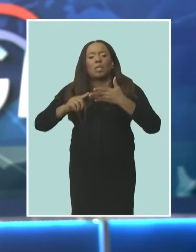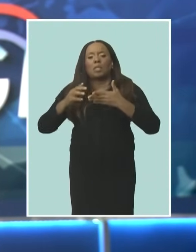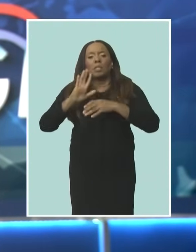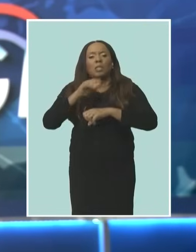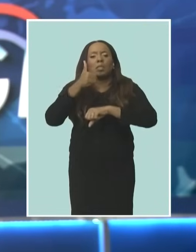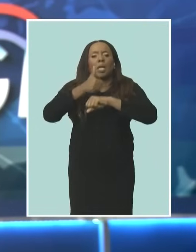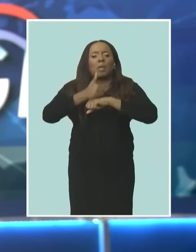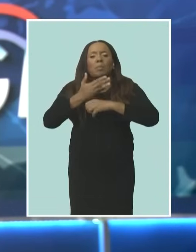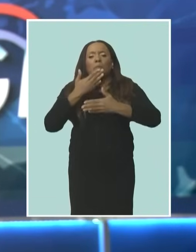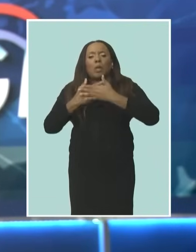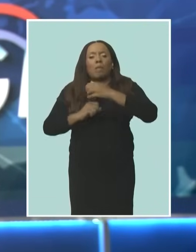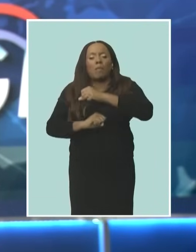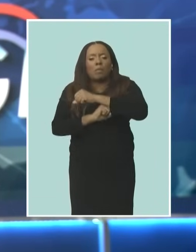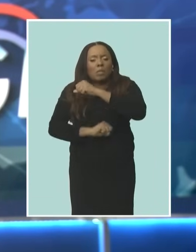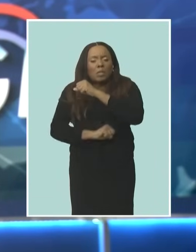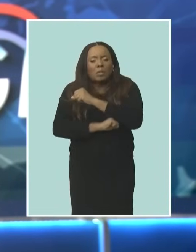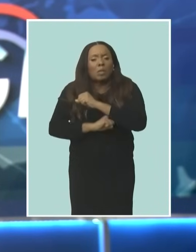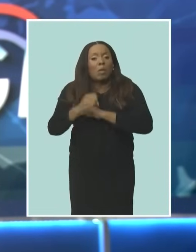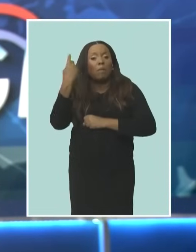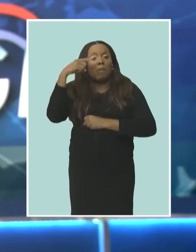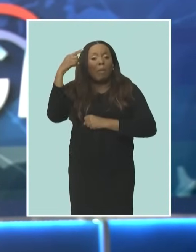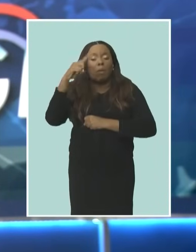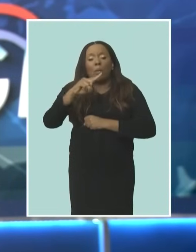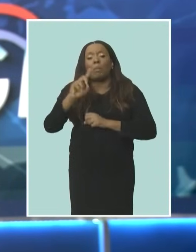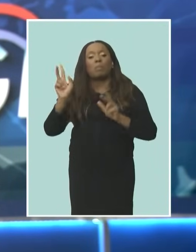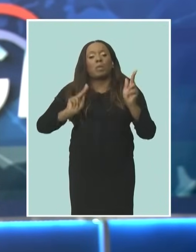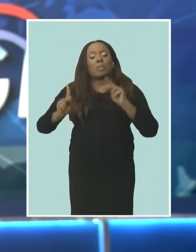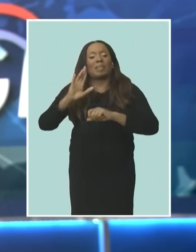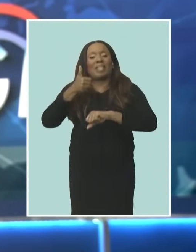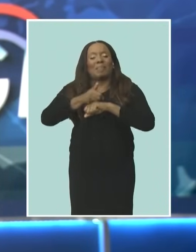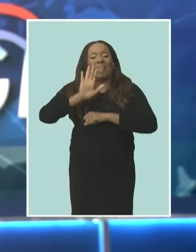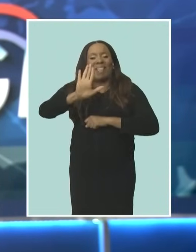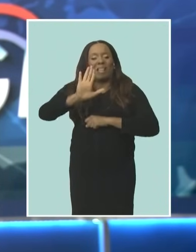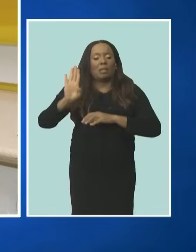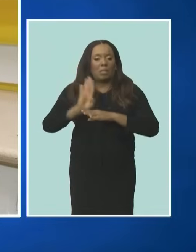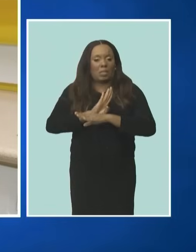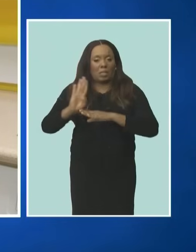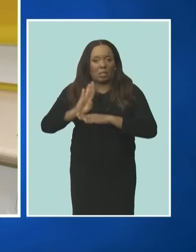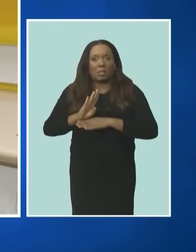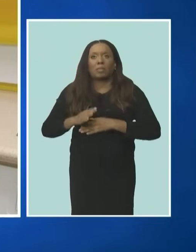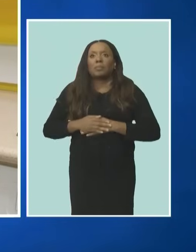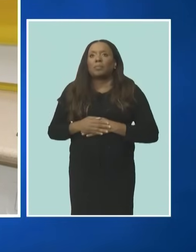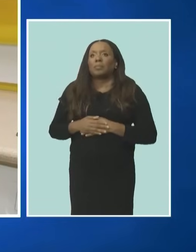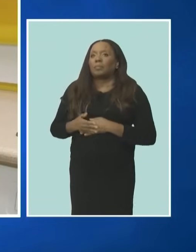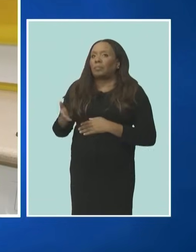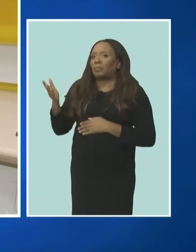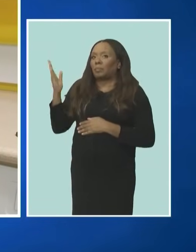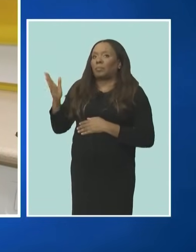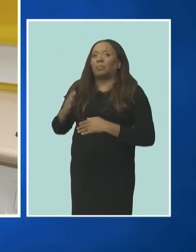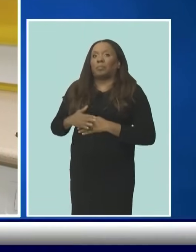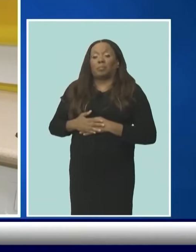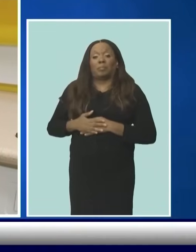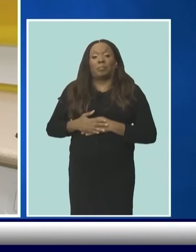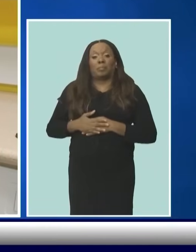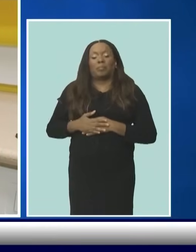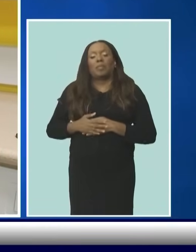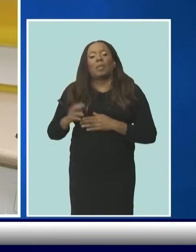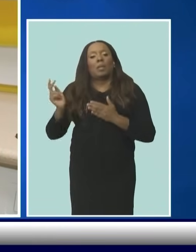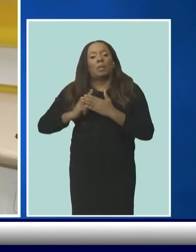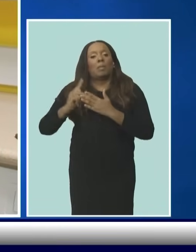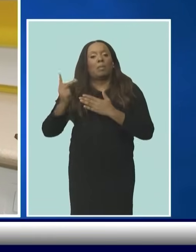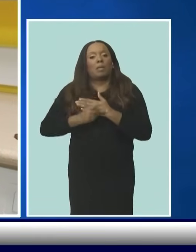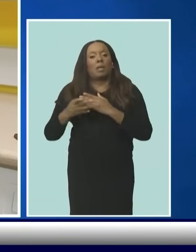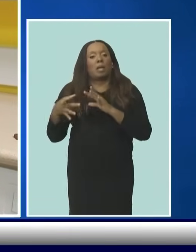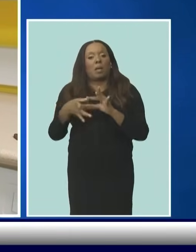and manage their own businesses. Trevor Thorpe has those details. Is focused on personal. Yes, Program Coordinator and